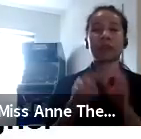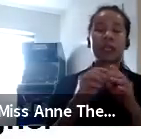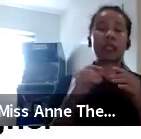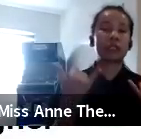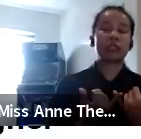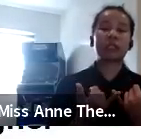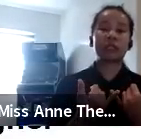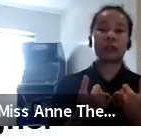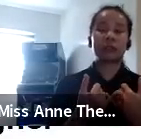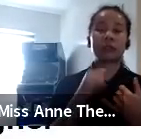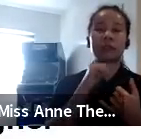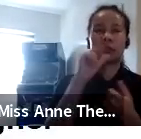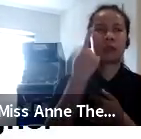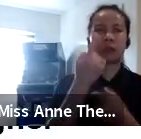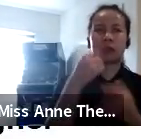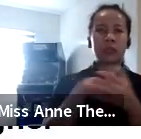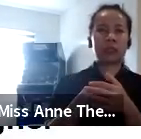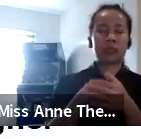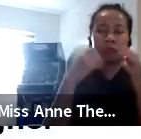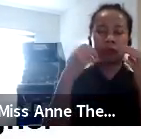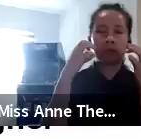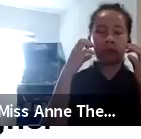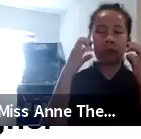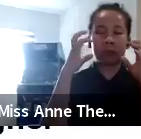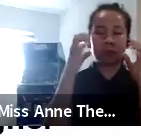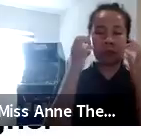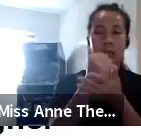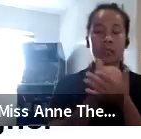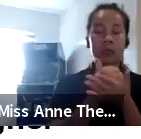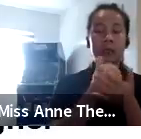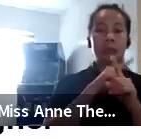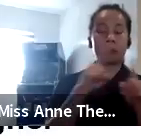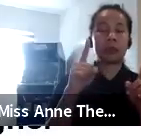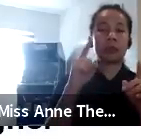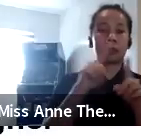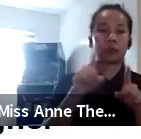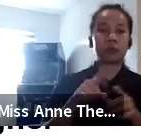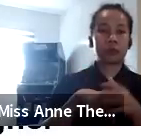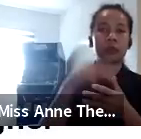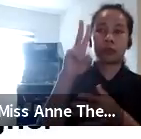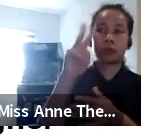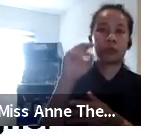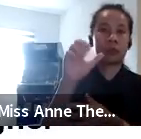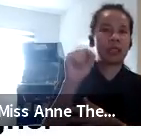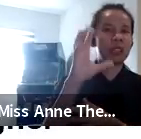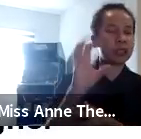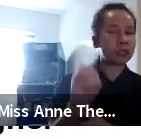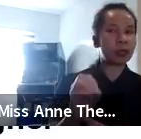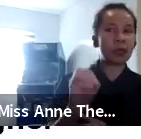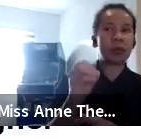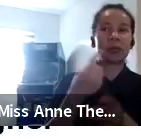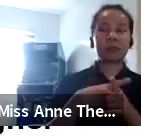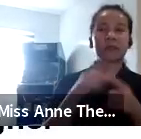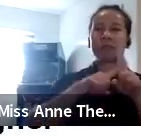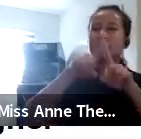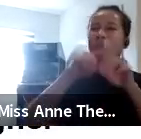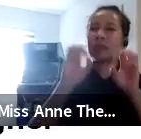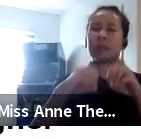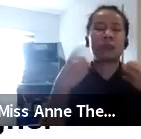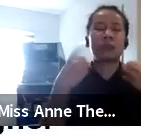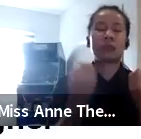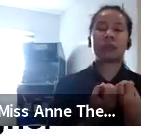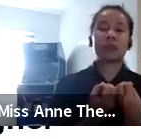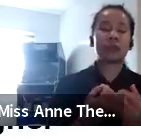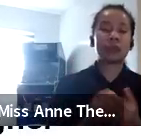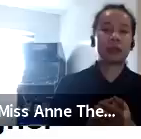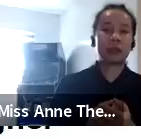in the academe, but different sectors up to UNESCO, up to SIMIO, up to even people